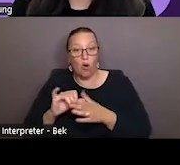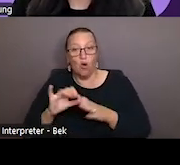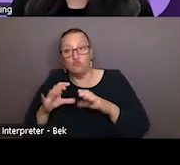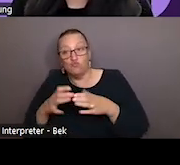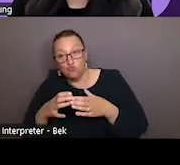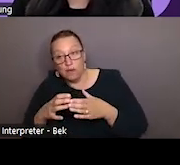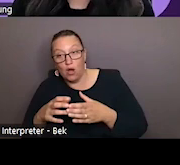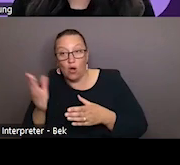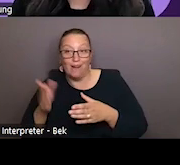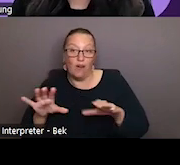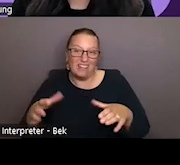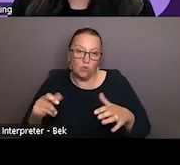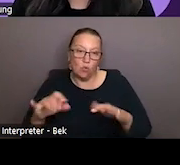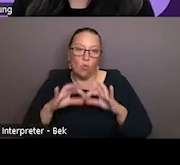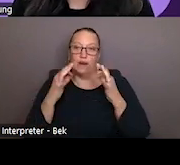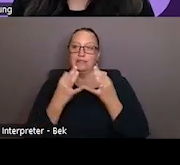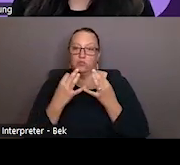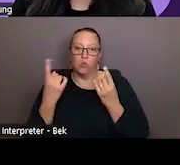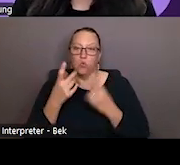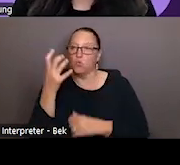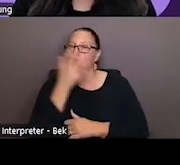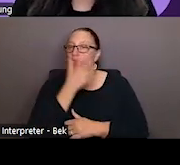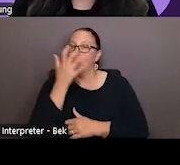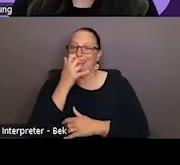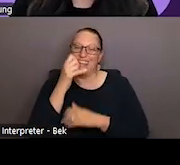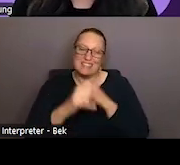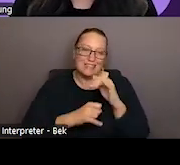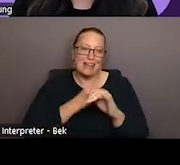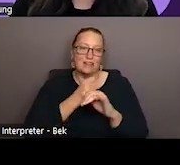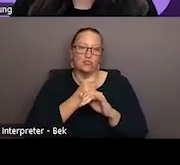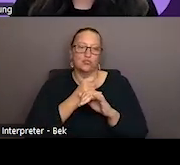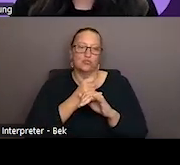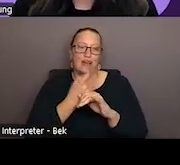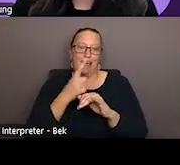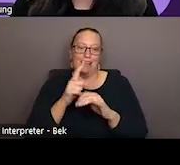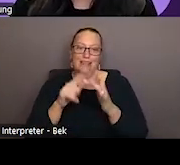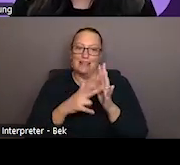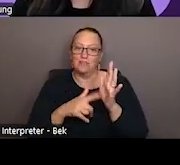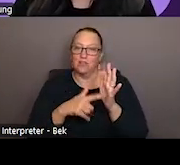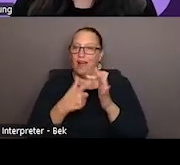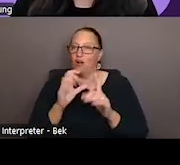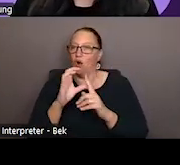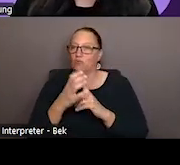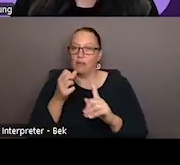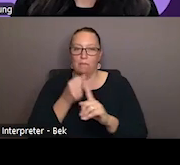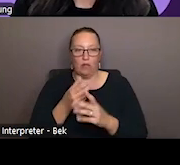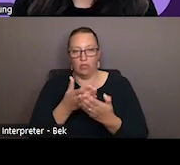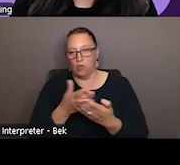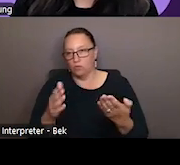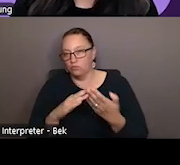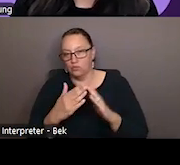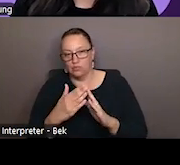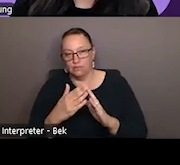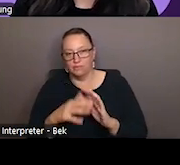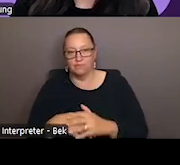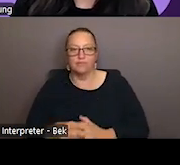or arts organisations for significant international and intercultural impact on communities and or audiences